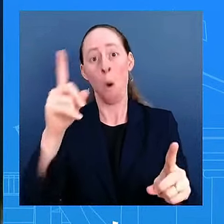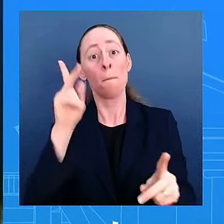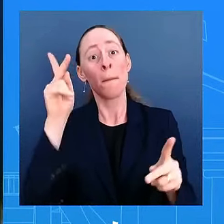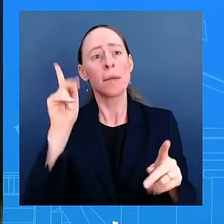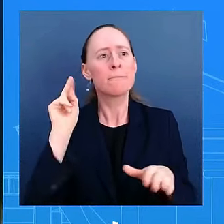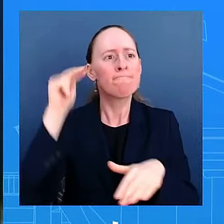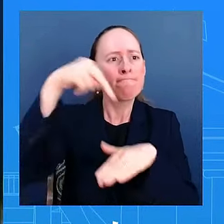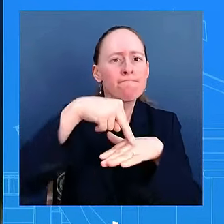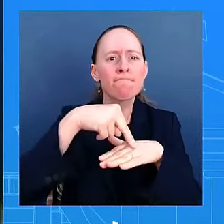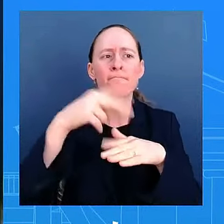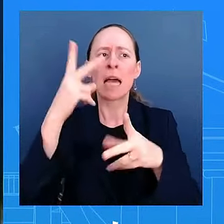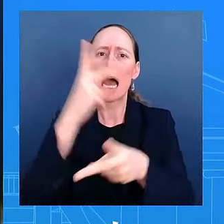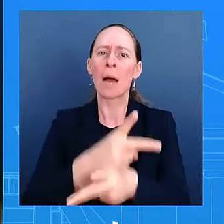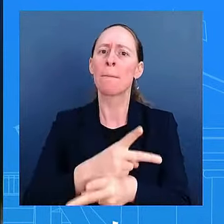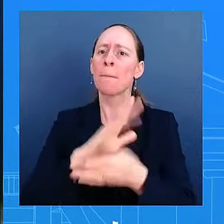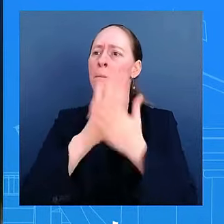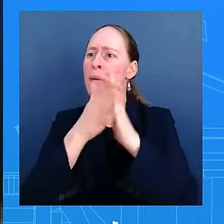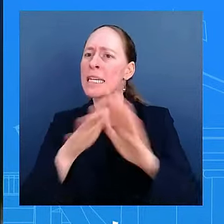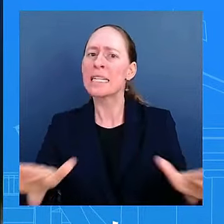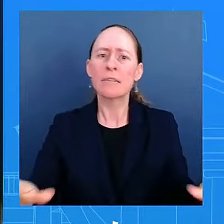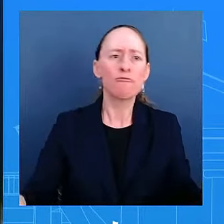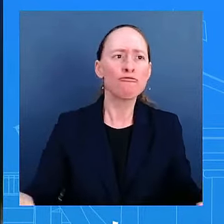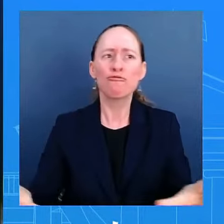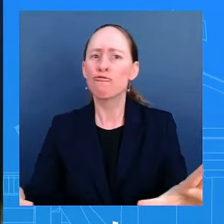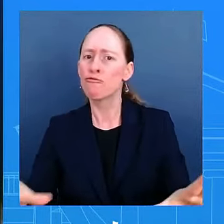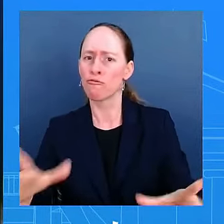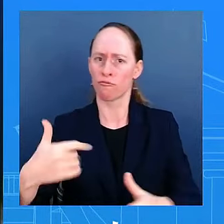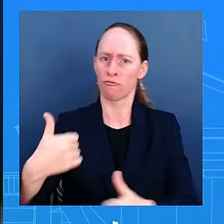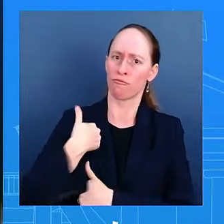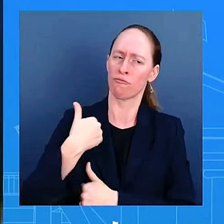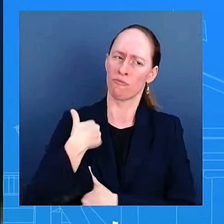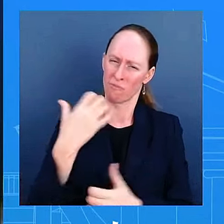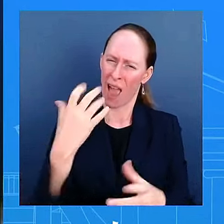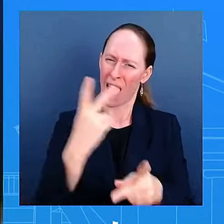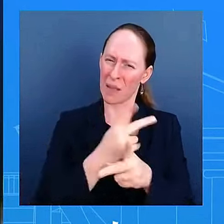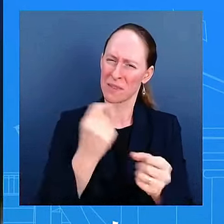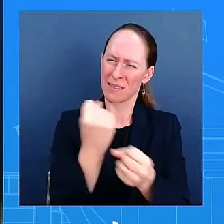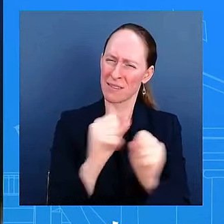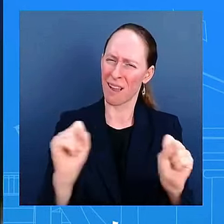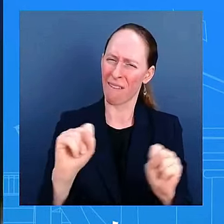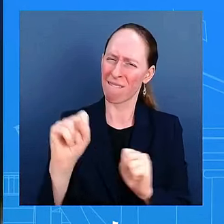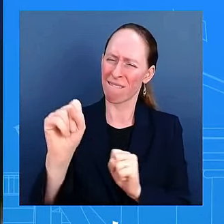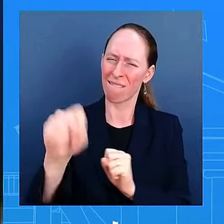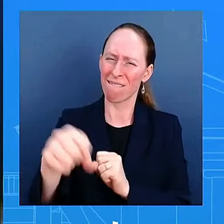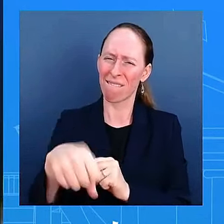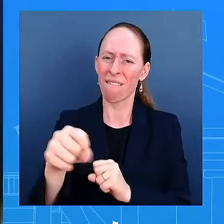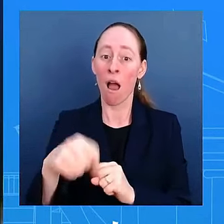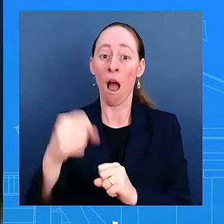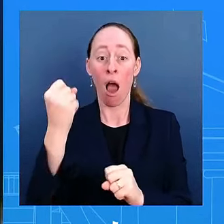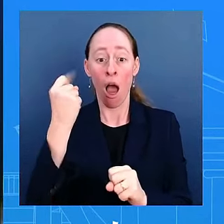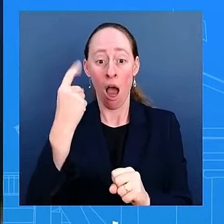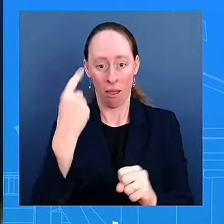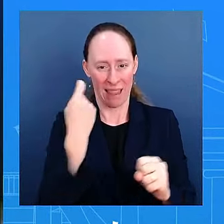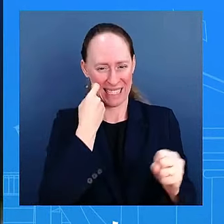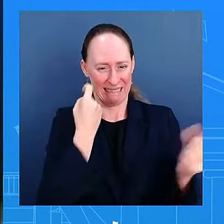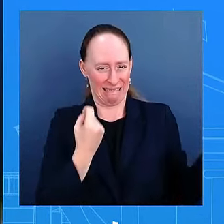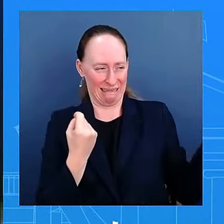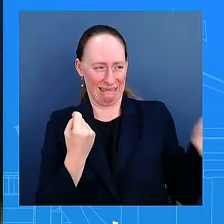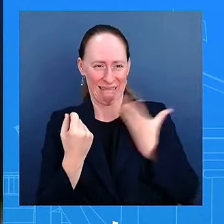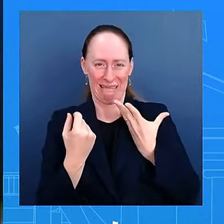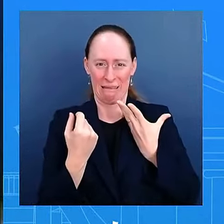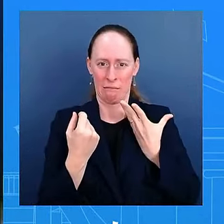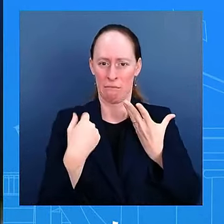on that particular event that's happening on the ground. I just heard those reports, and I just want to make sure I have the full breadth of the information before I